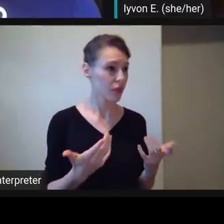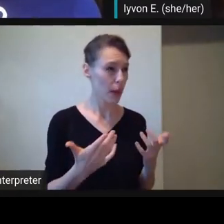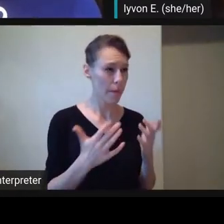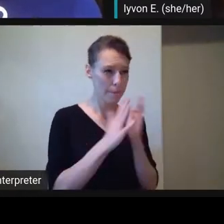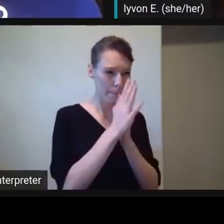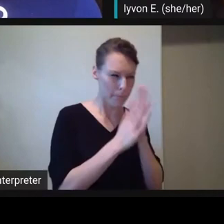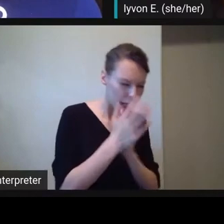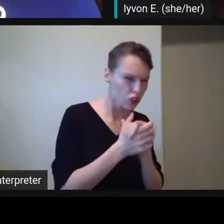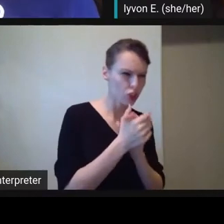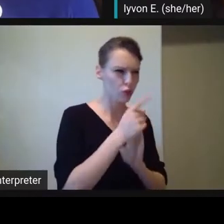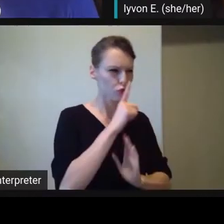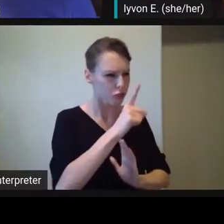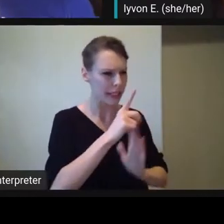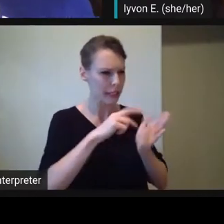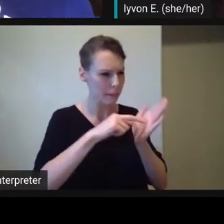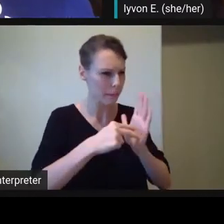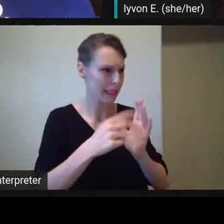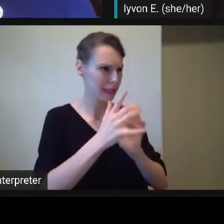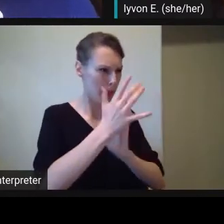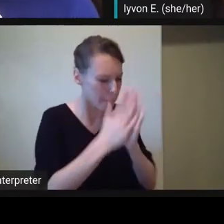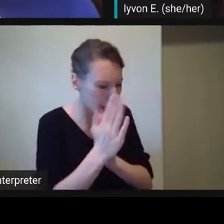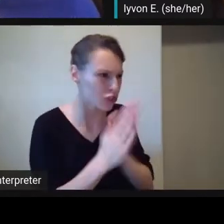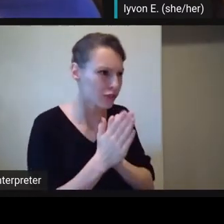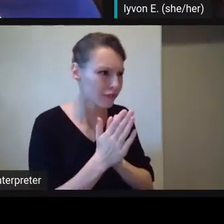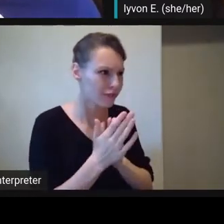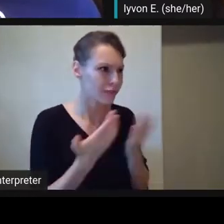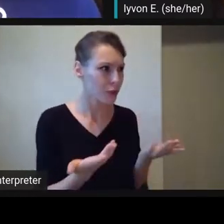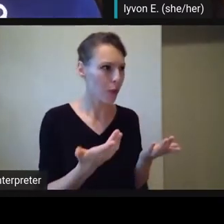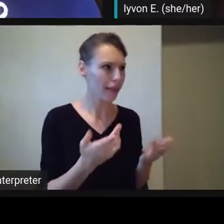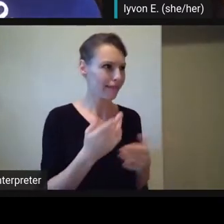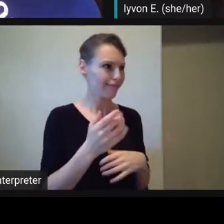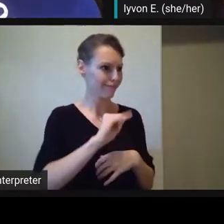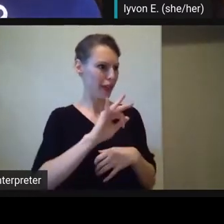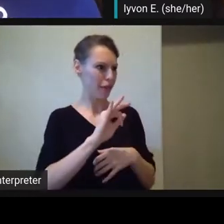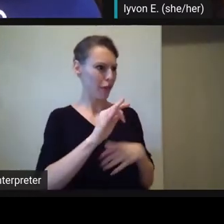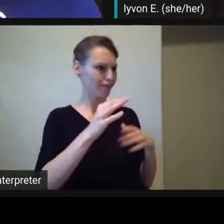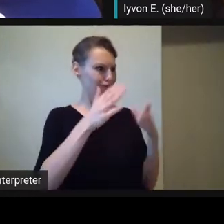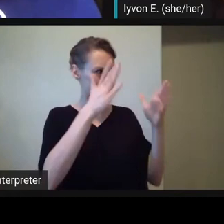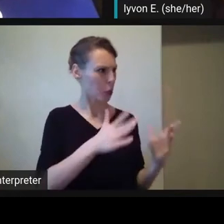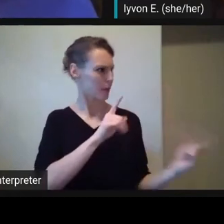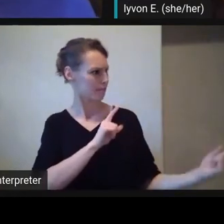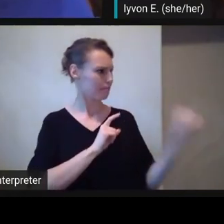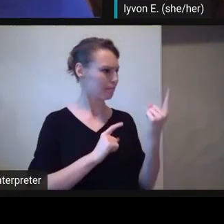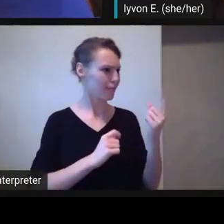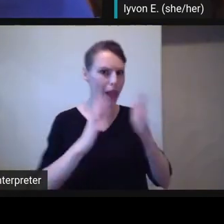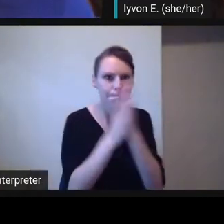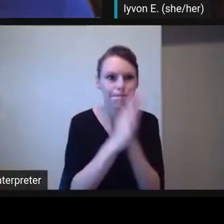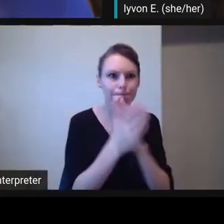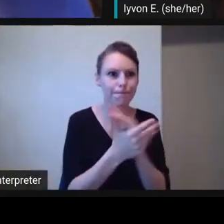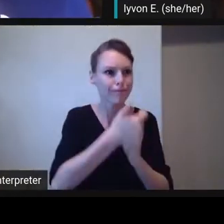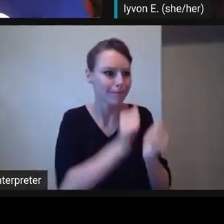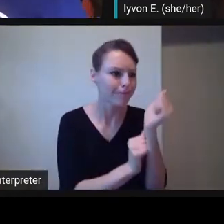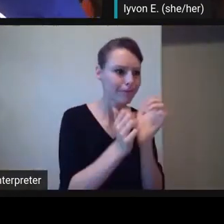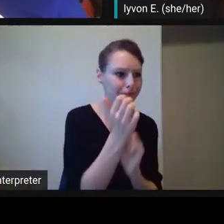passion. Yep. You know? Yep. So if someone is coming to me with passion, then I'm much more likely to be like, oh, tell me more,